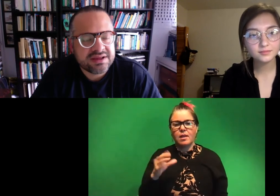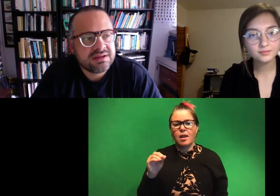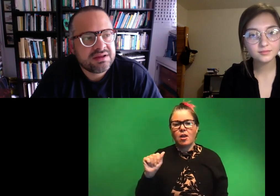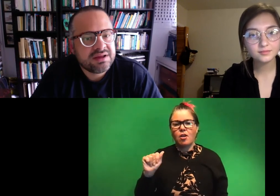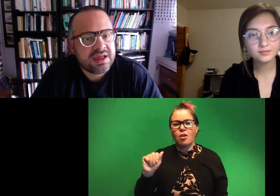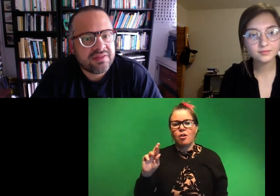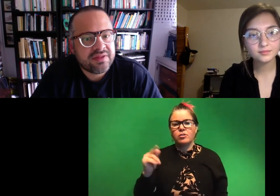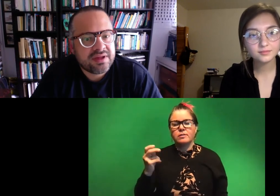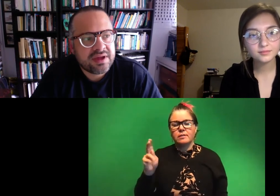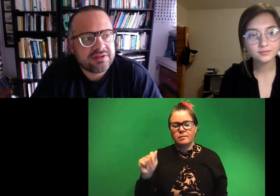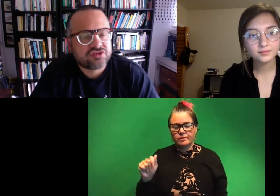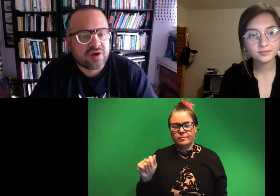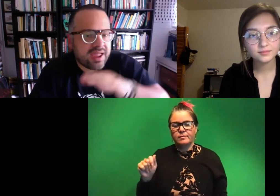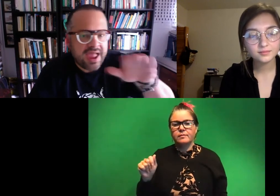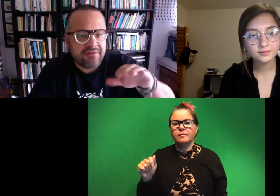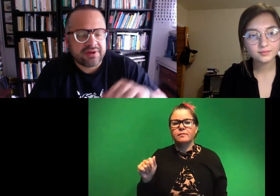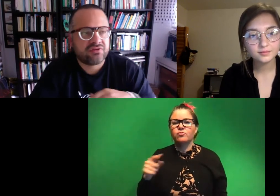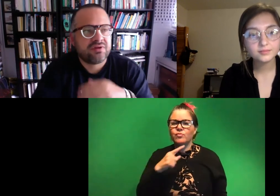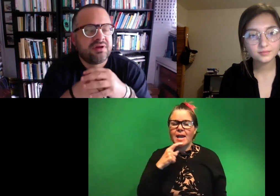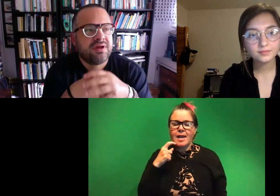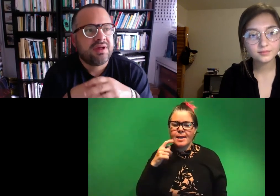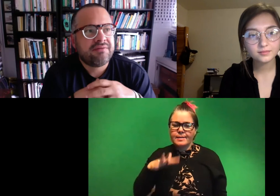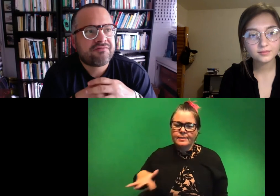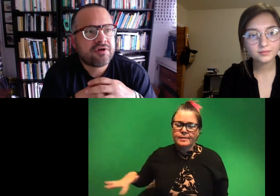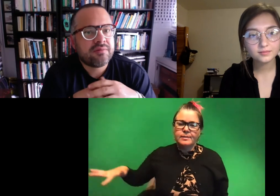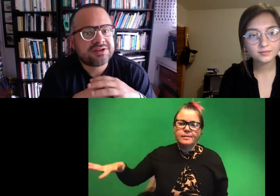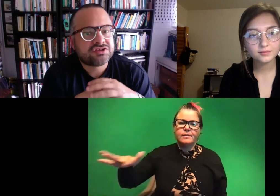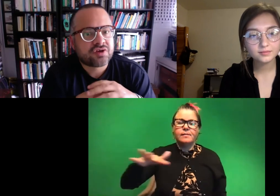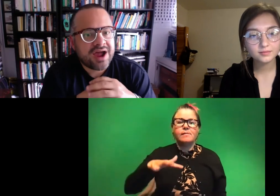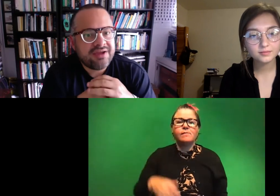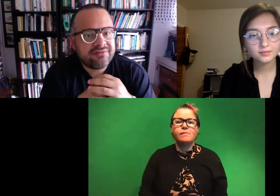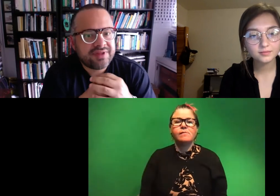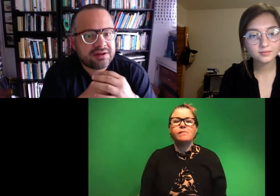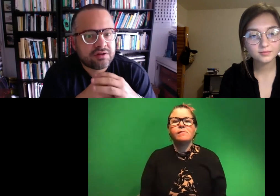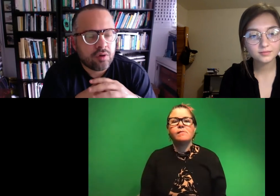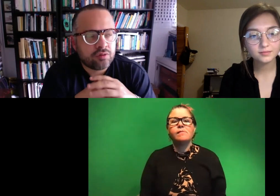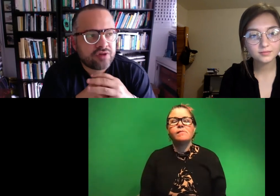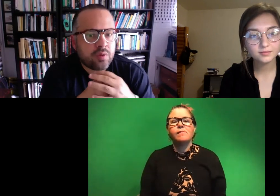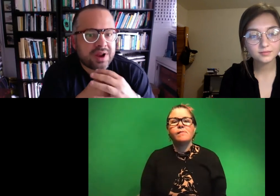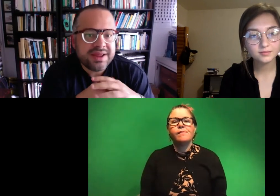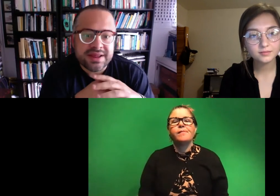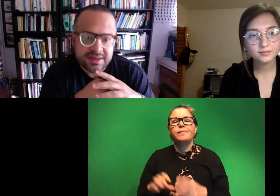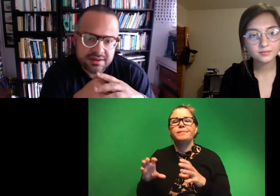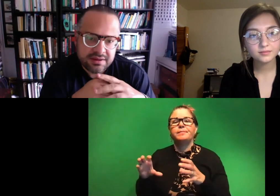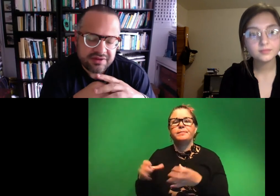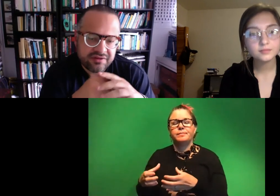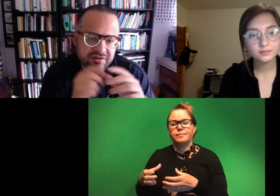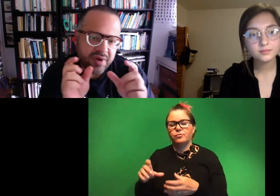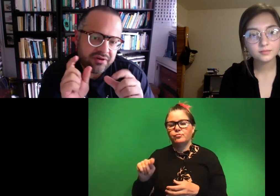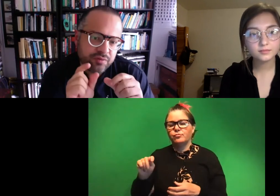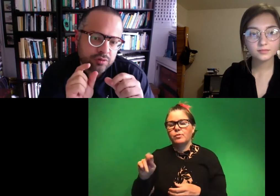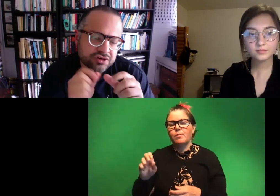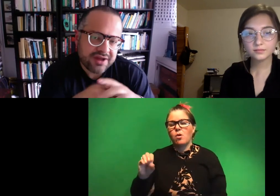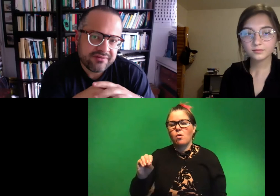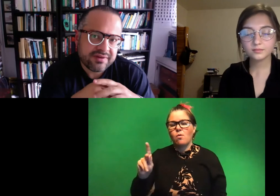Argentina, in the dry areas, from a tribe that calls Ocranini. It's a